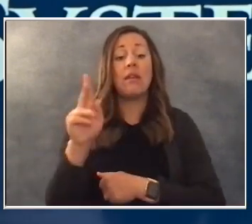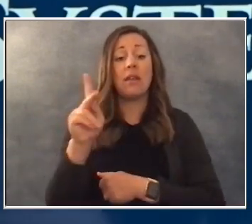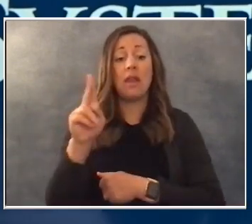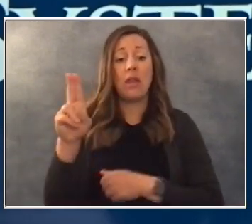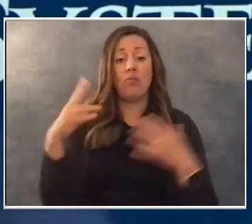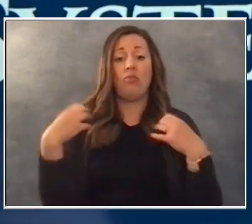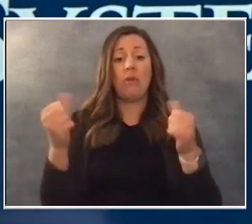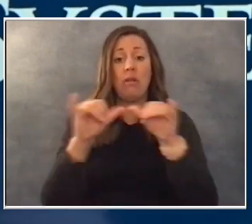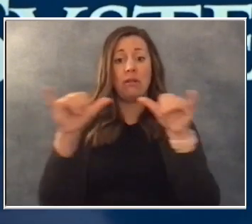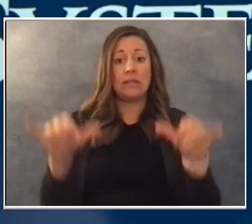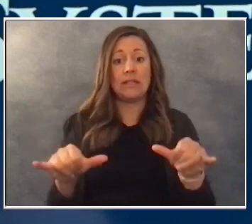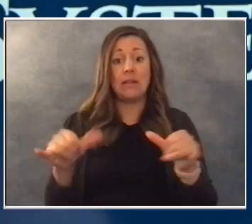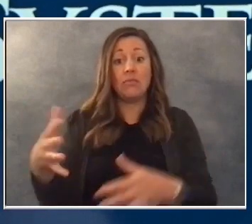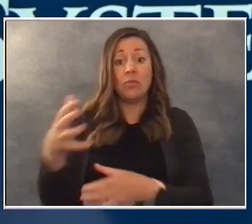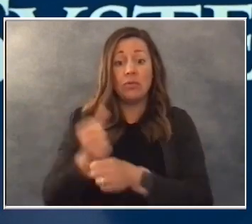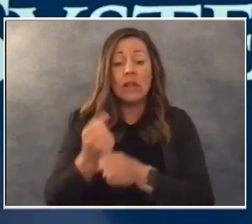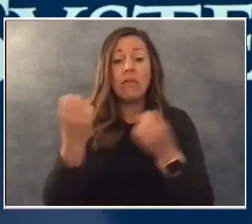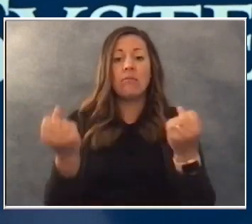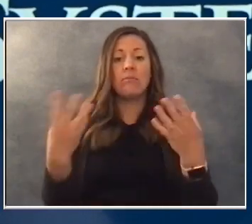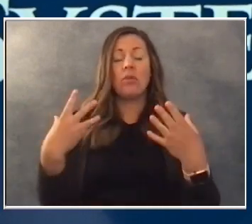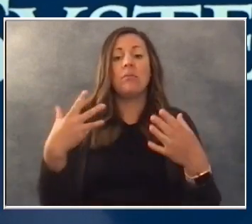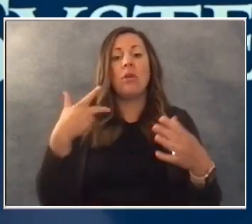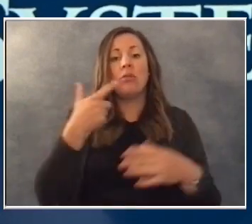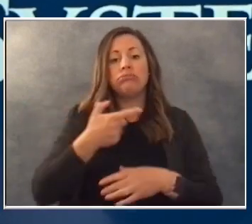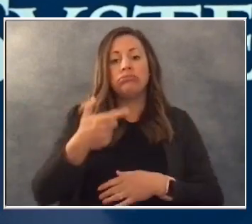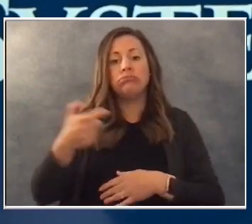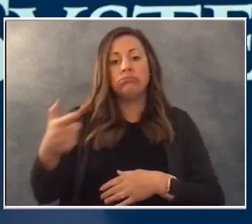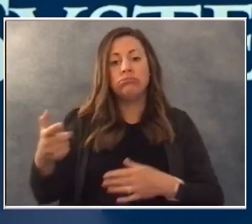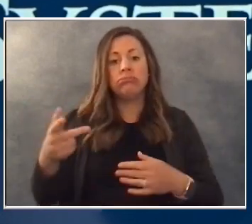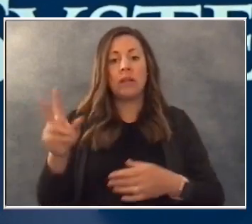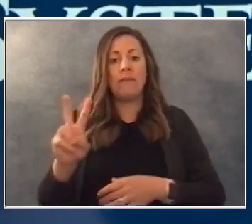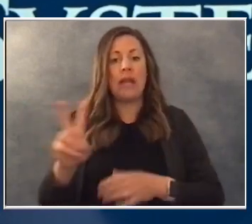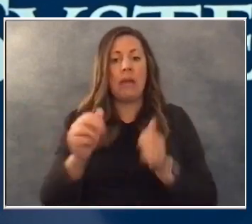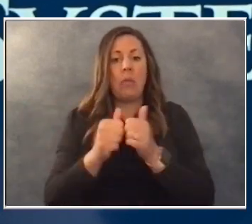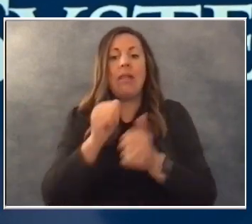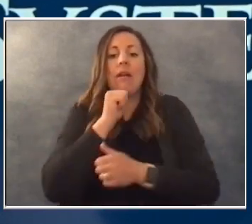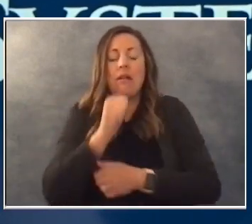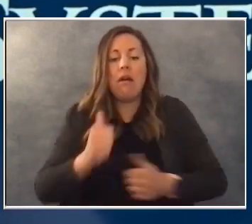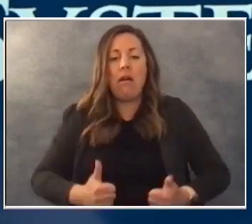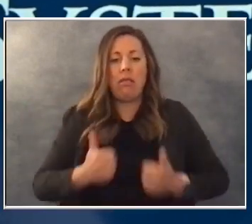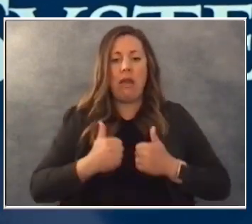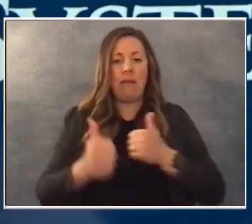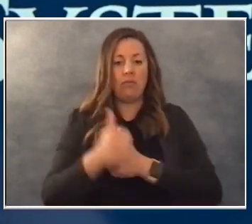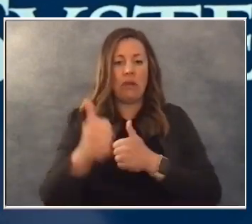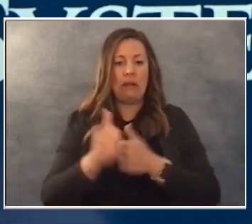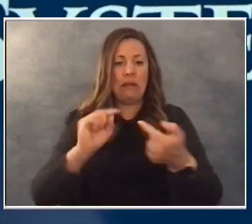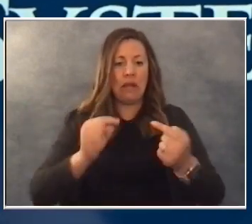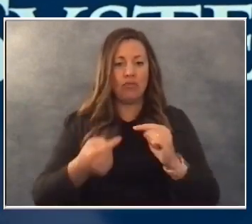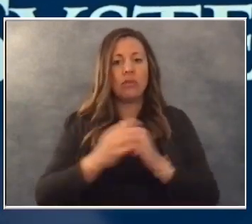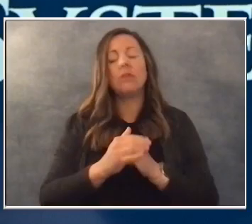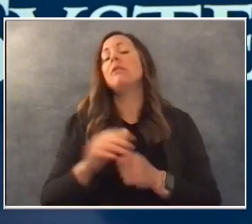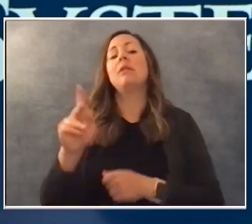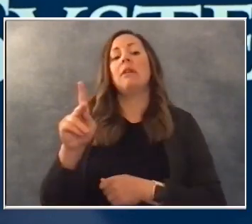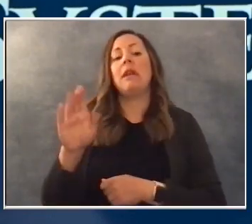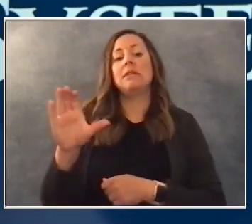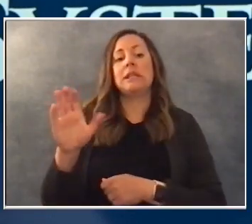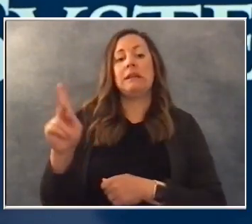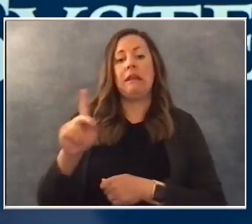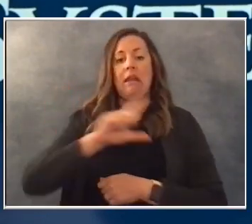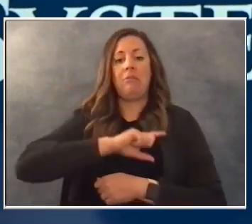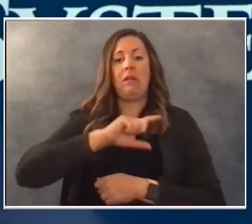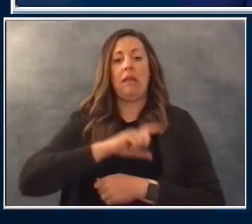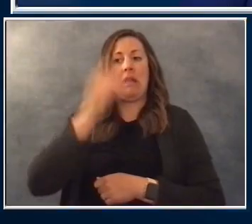for multiple shooting victims with non-life-threatening injuries. KCK police reported that 3 of those victims were